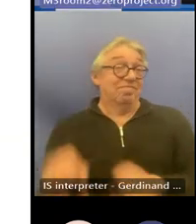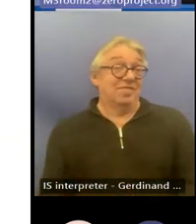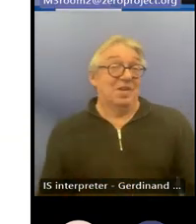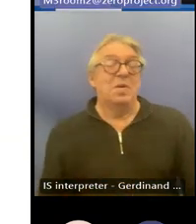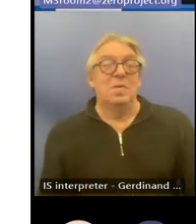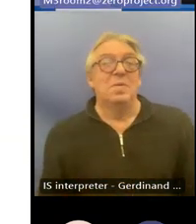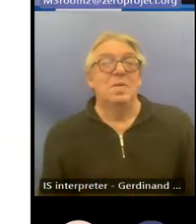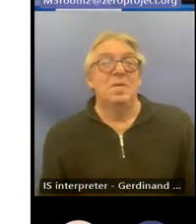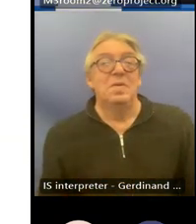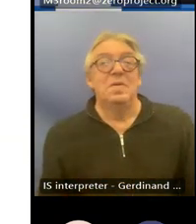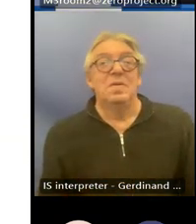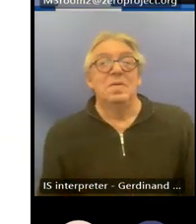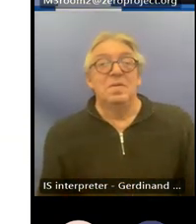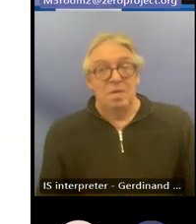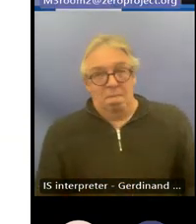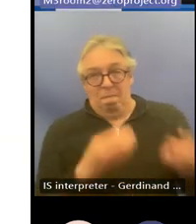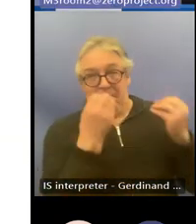documented by